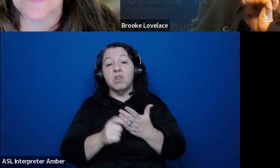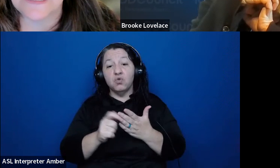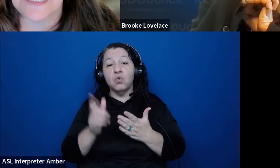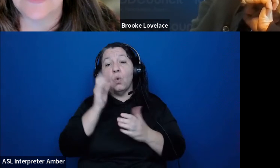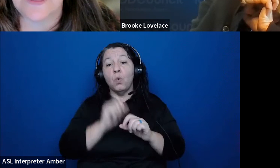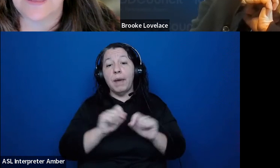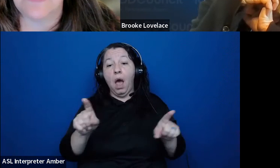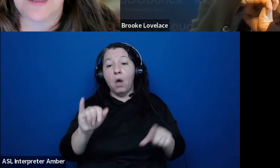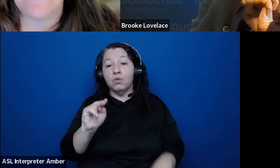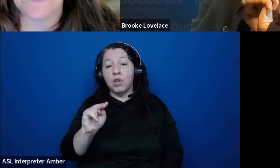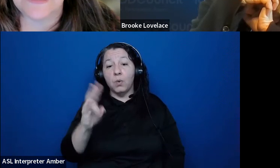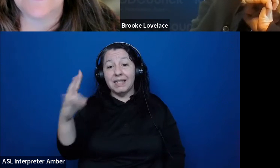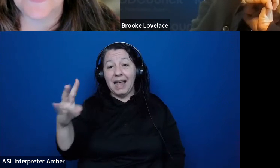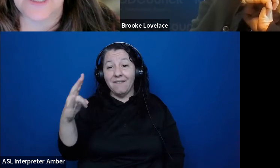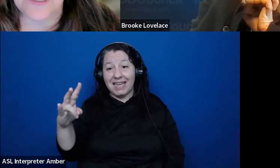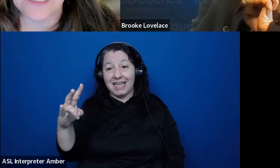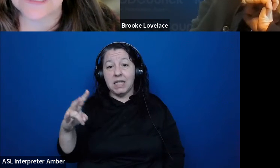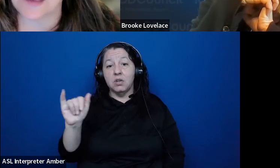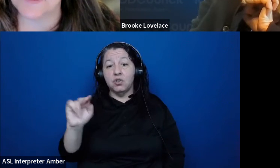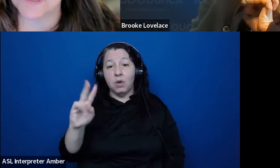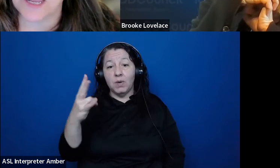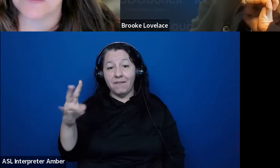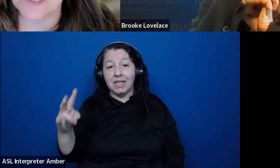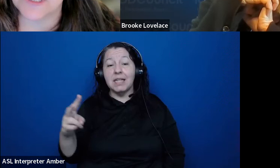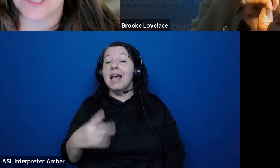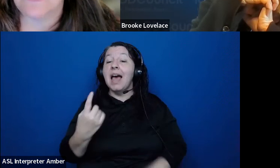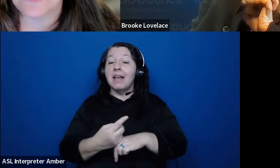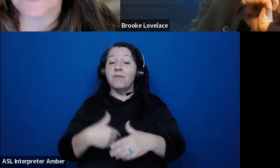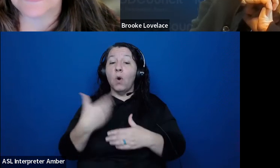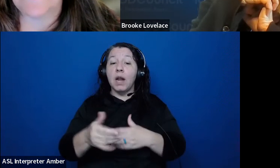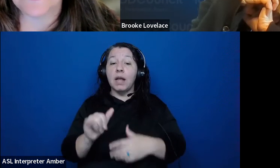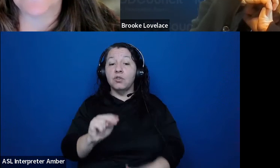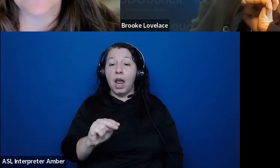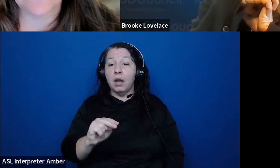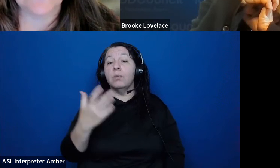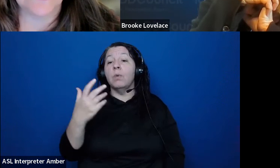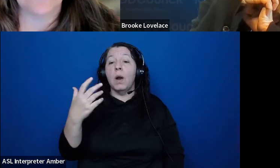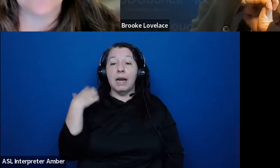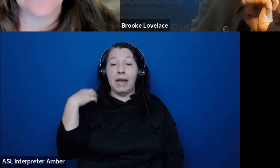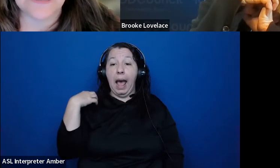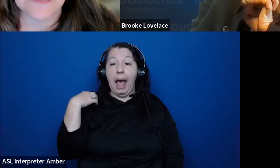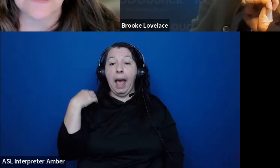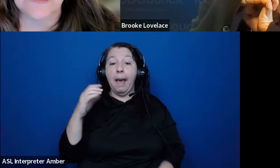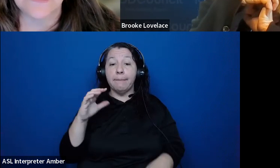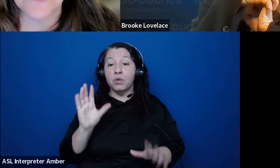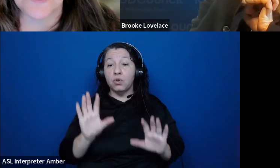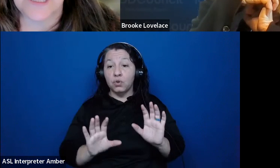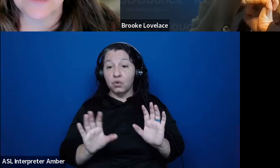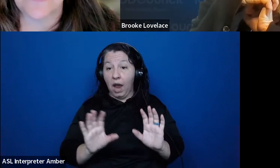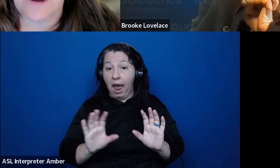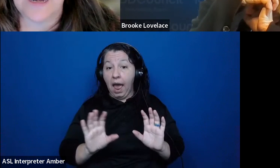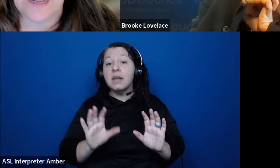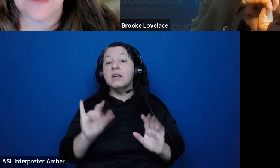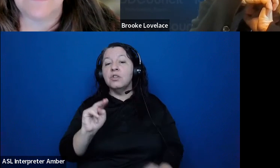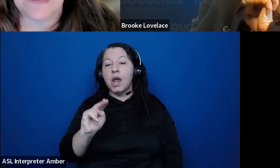the 17th, and we have the date for our next Capitol chat, which is January 27th. So we're going to continue to do these sort of